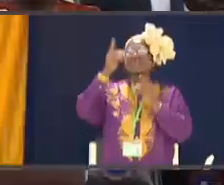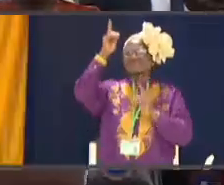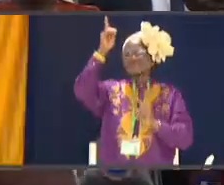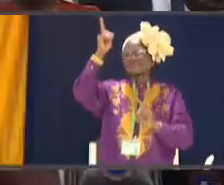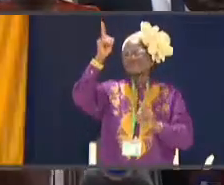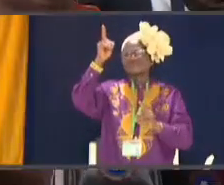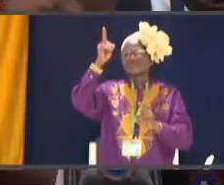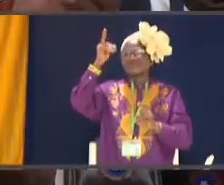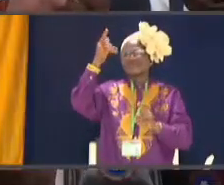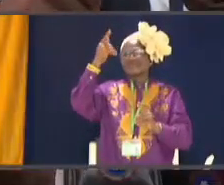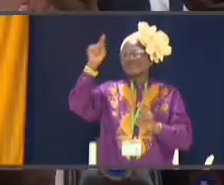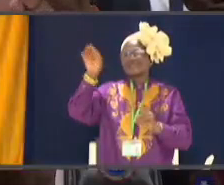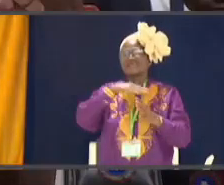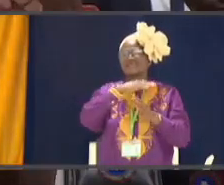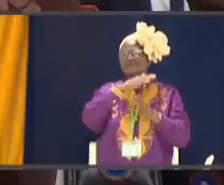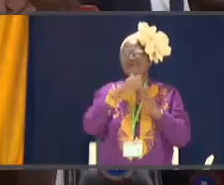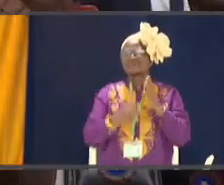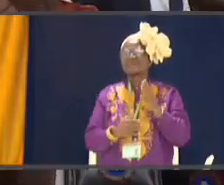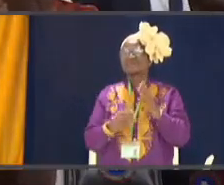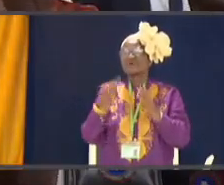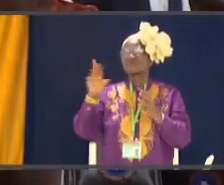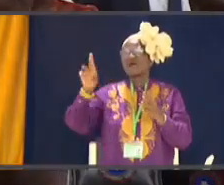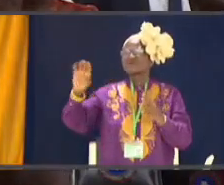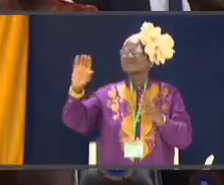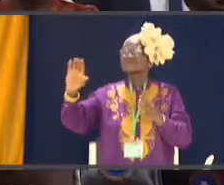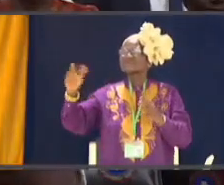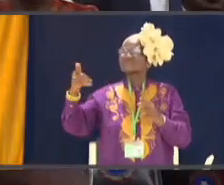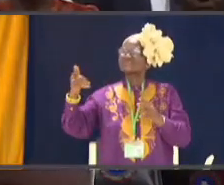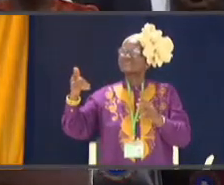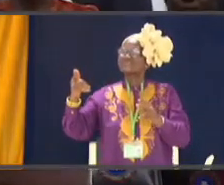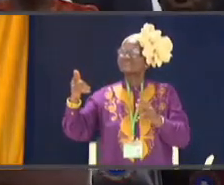The entire redeemed Christian Church of God is saying thank you.